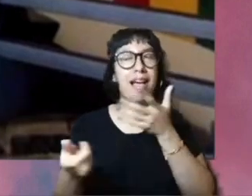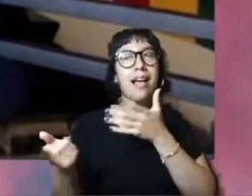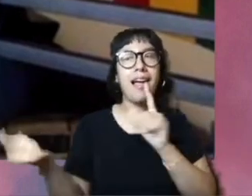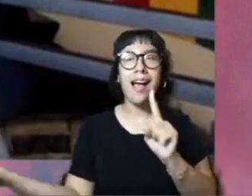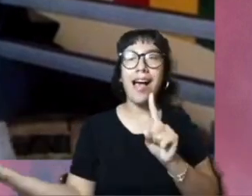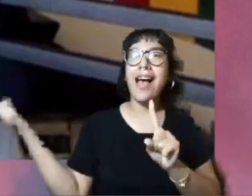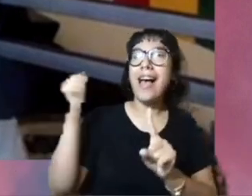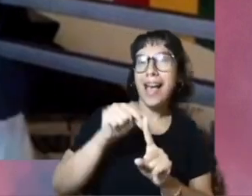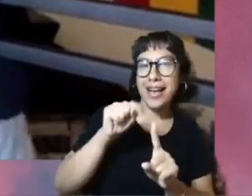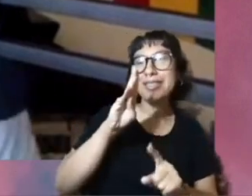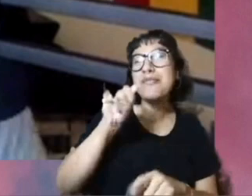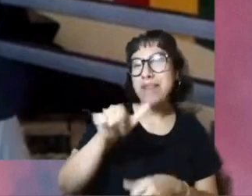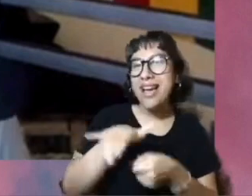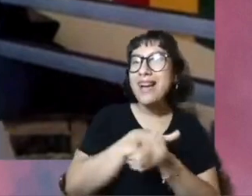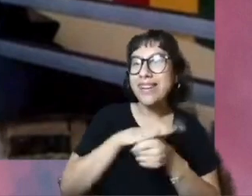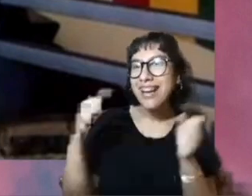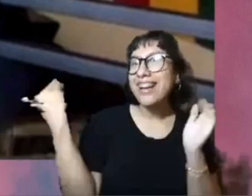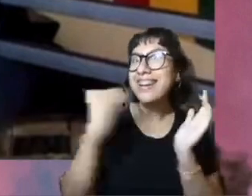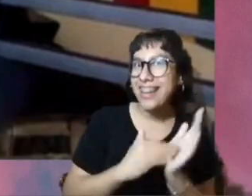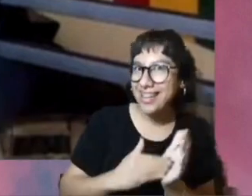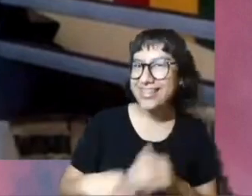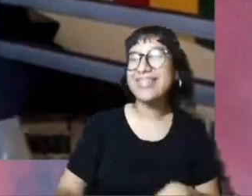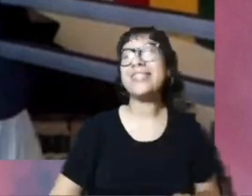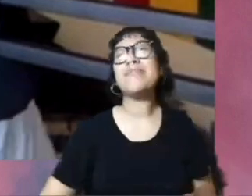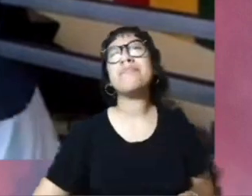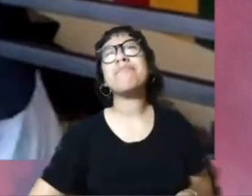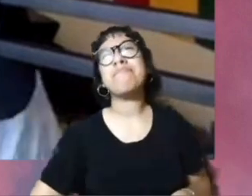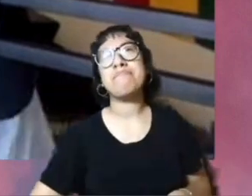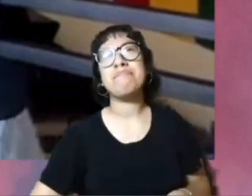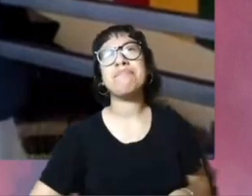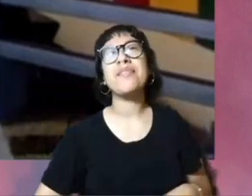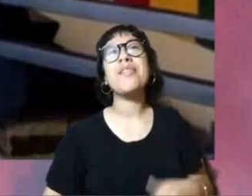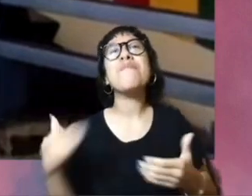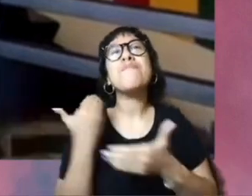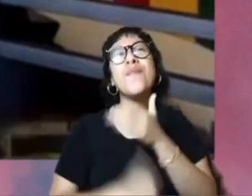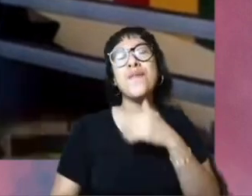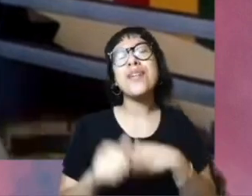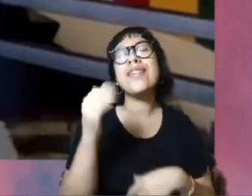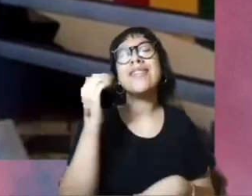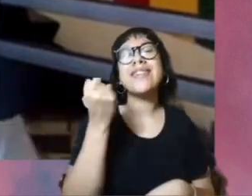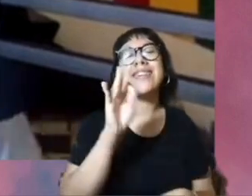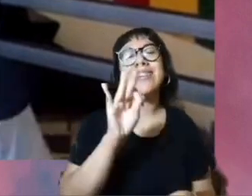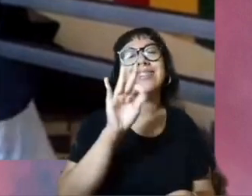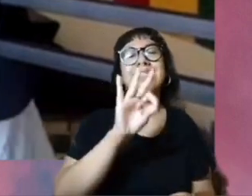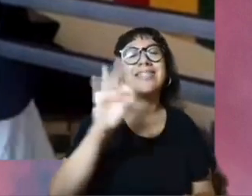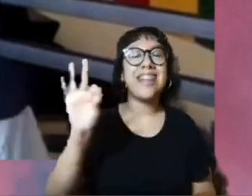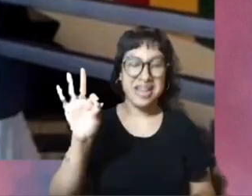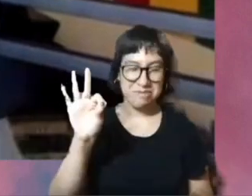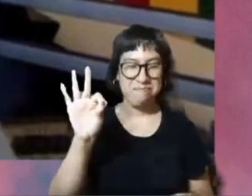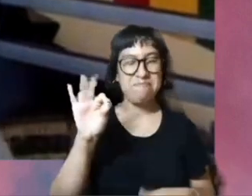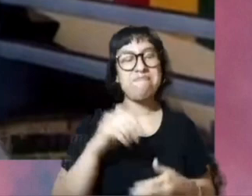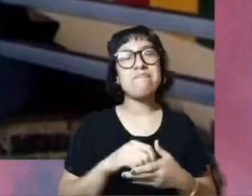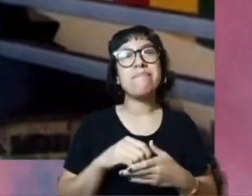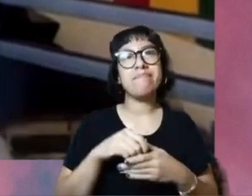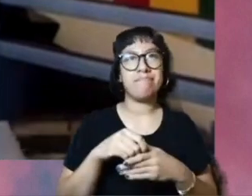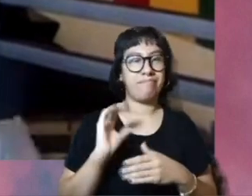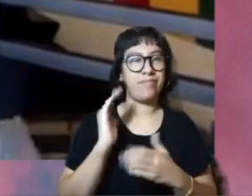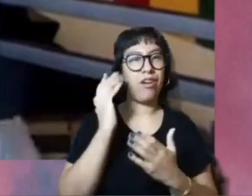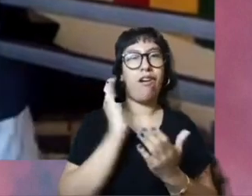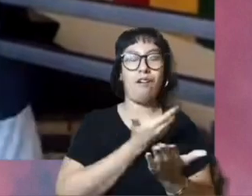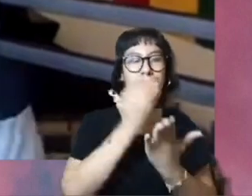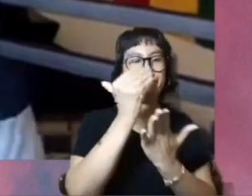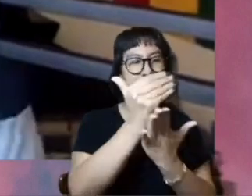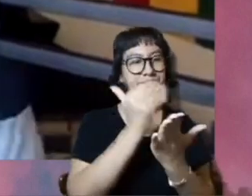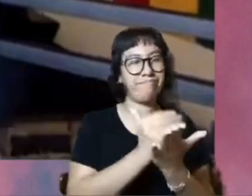to the Bay, you dig what I'm saying? So this next poet was born in 1999, and as listed in our anthology,